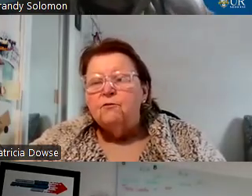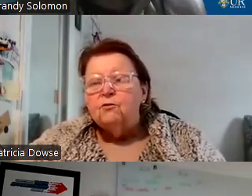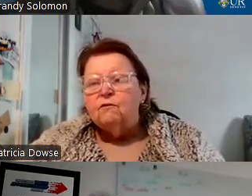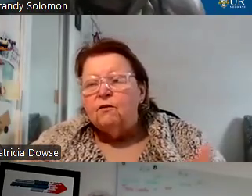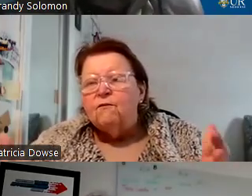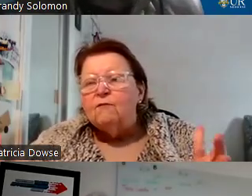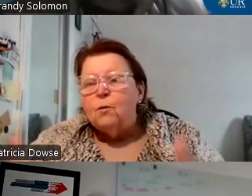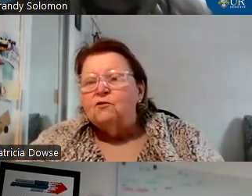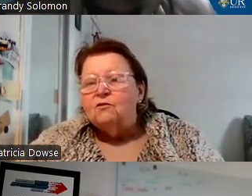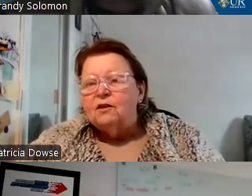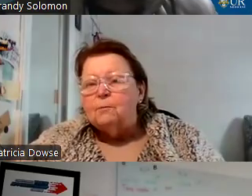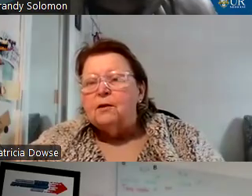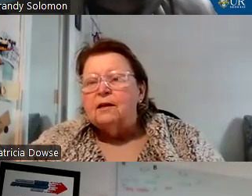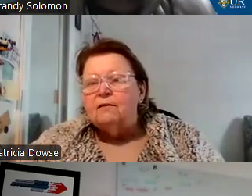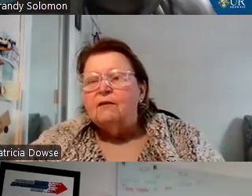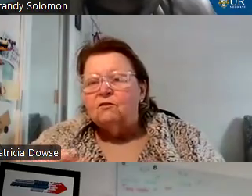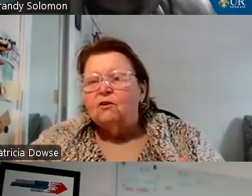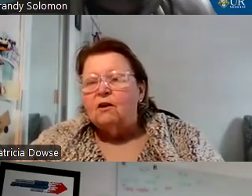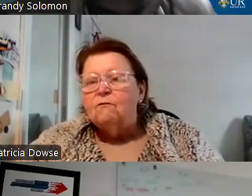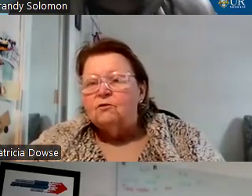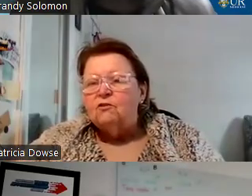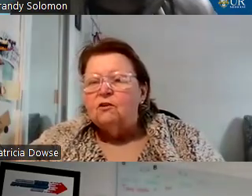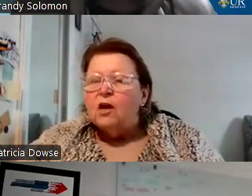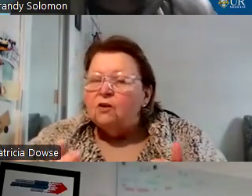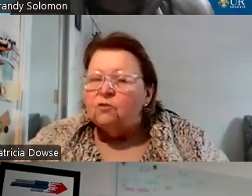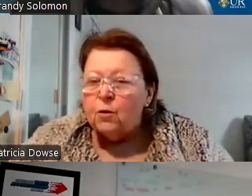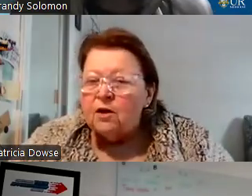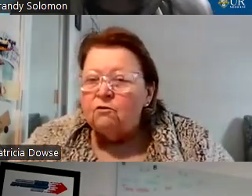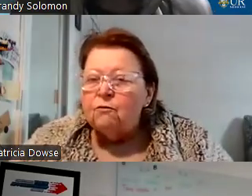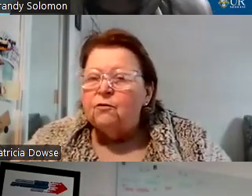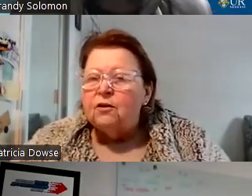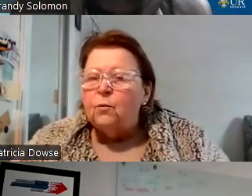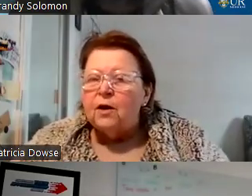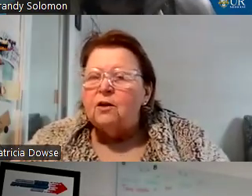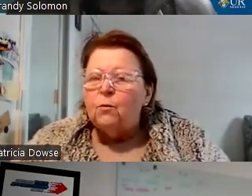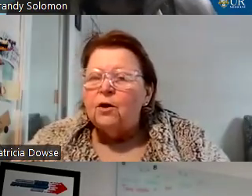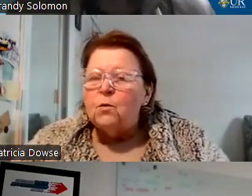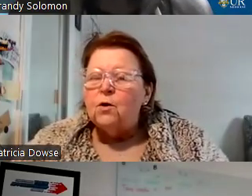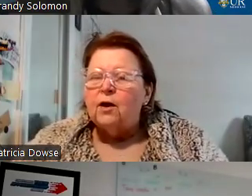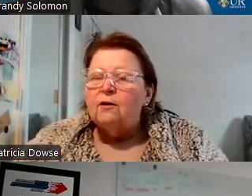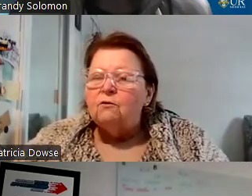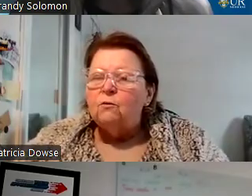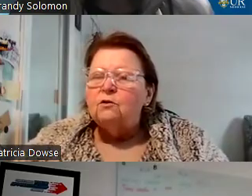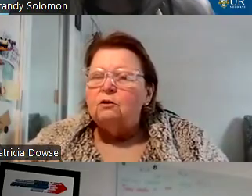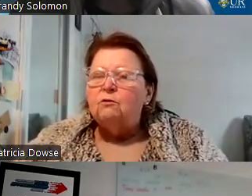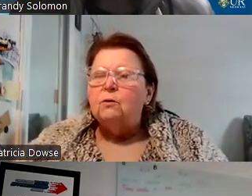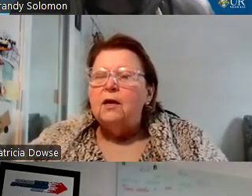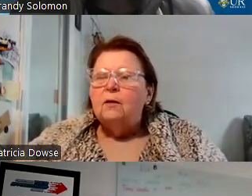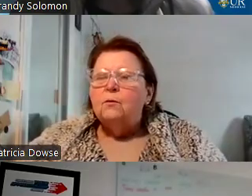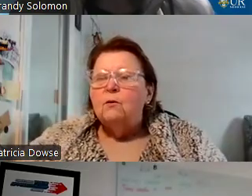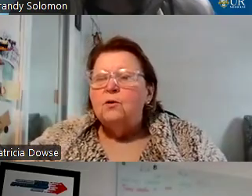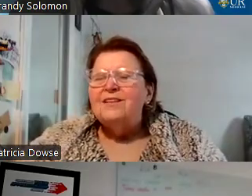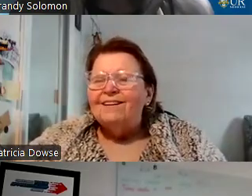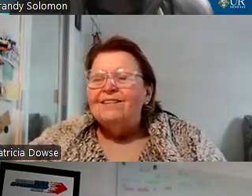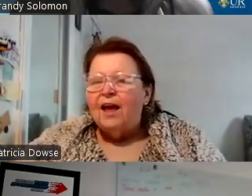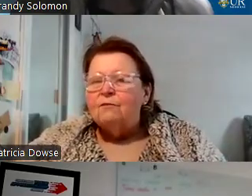one of the first of the 5 questions that typically gets asked to start a conversation is, so what do you do for, where do you work? What do you do?